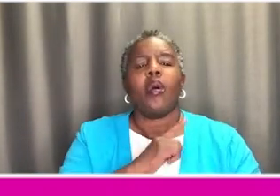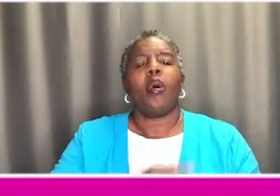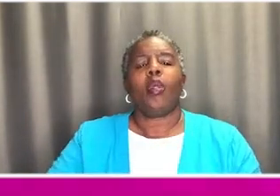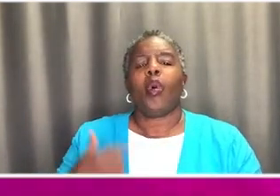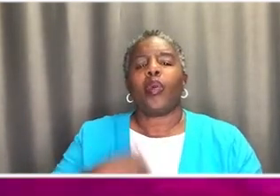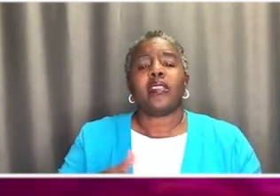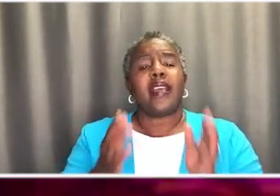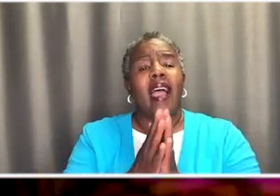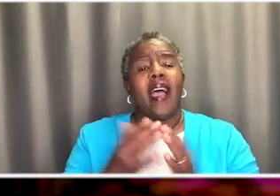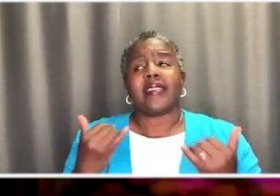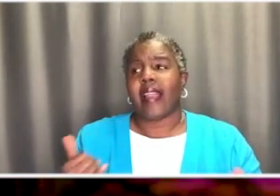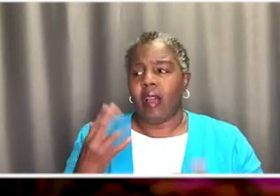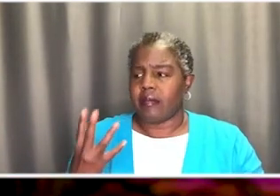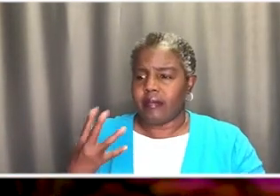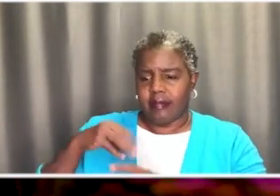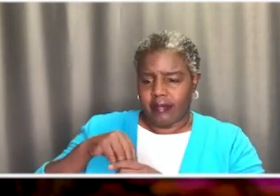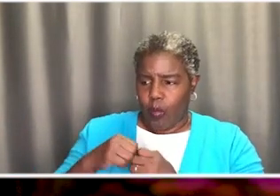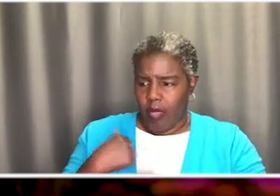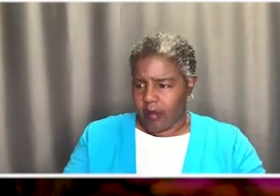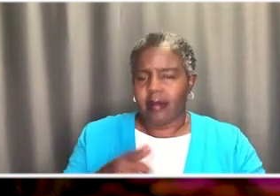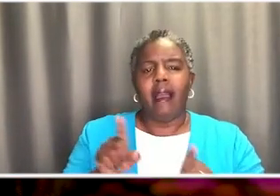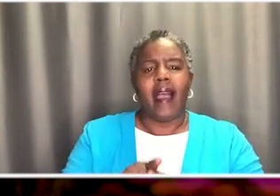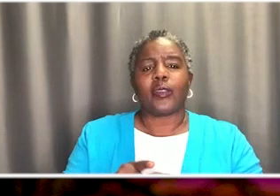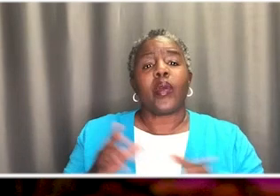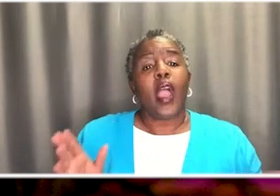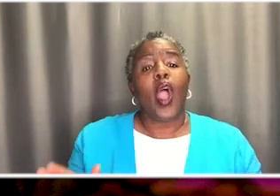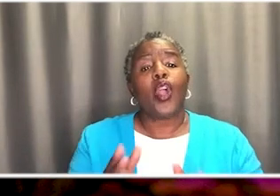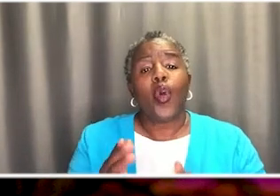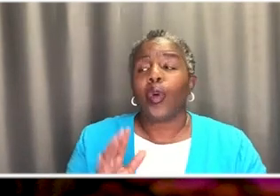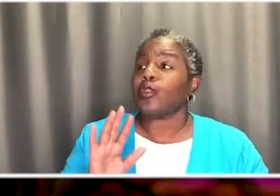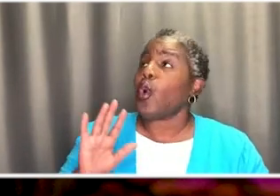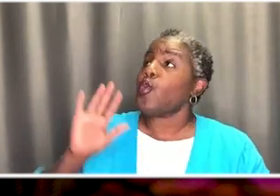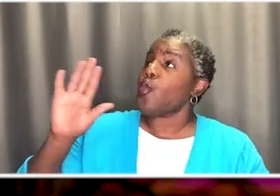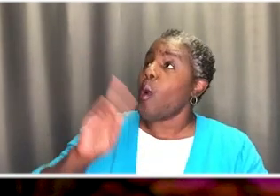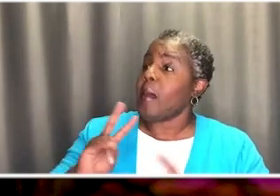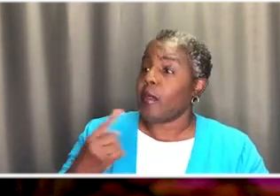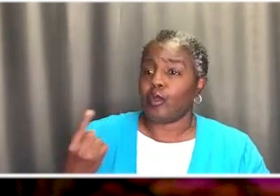we just ask that you be with us as we encourage your people today.